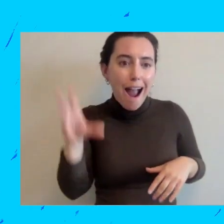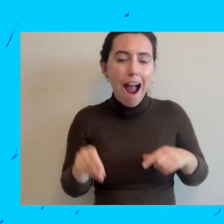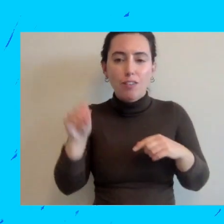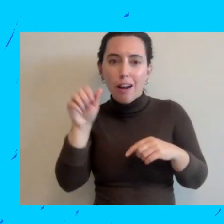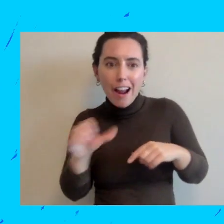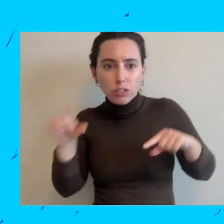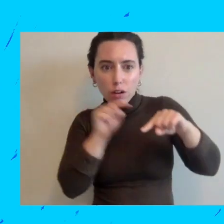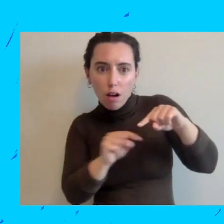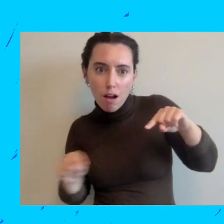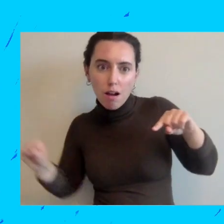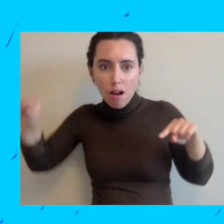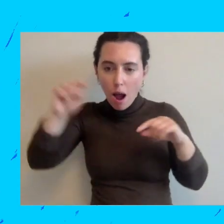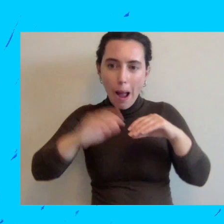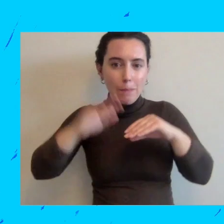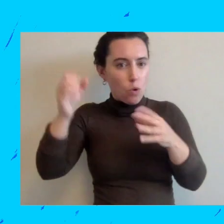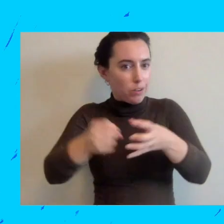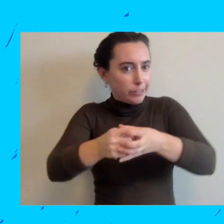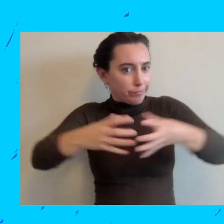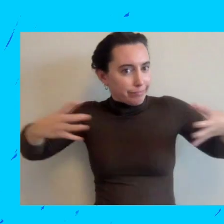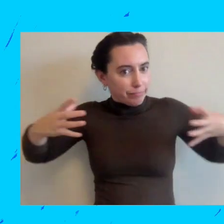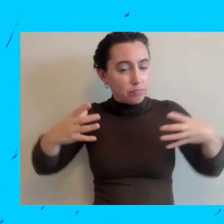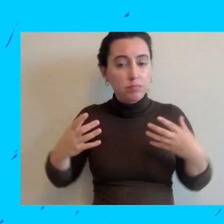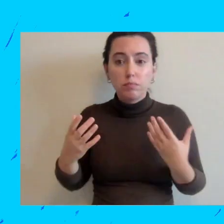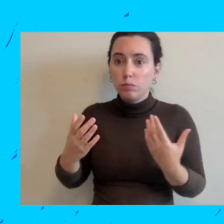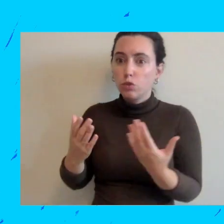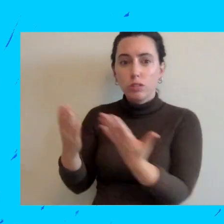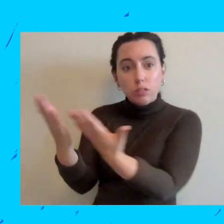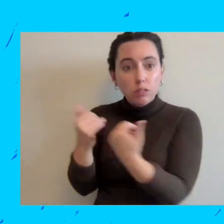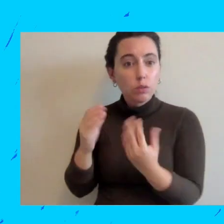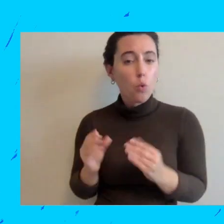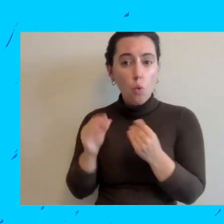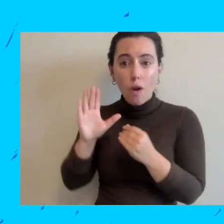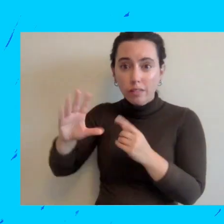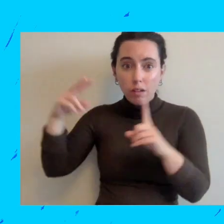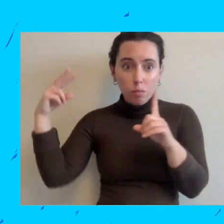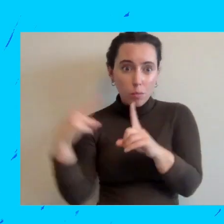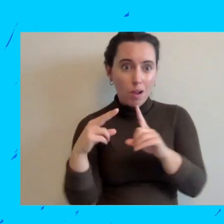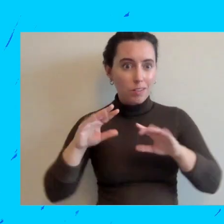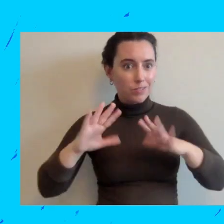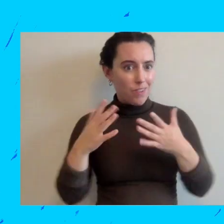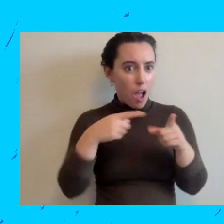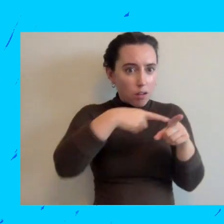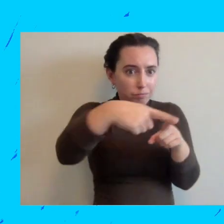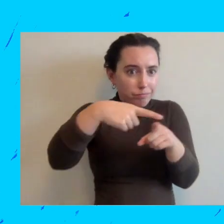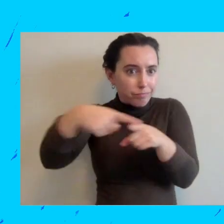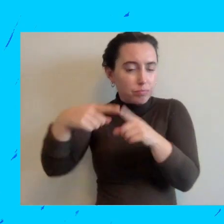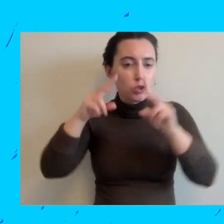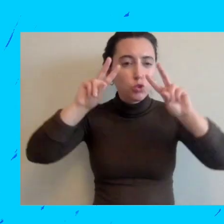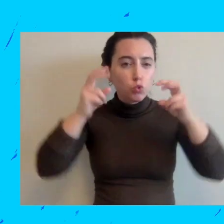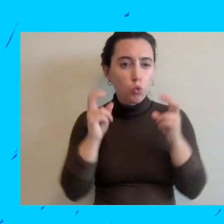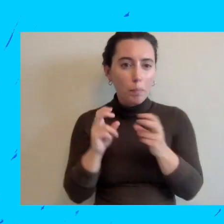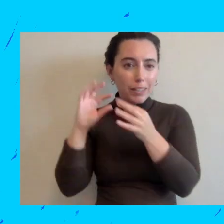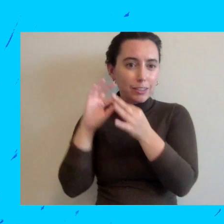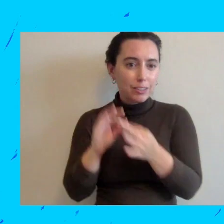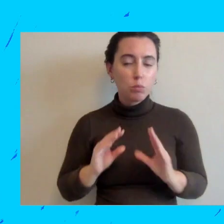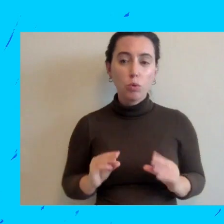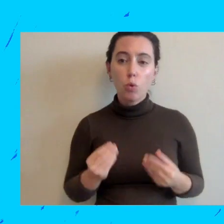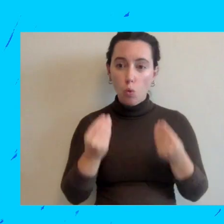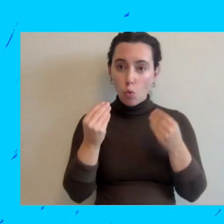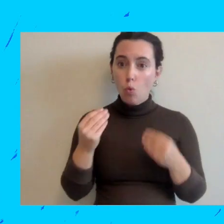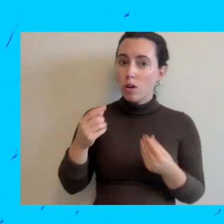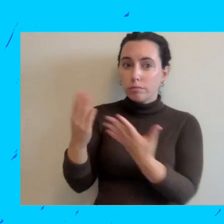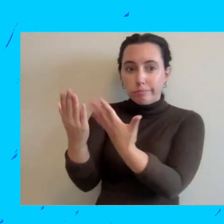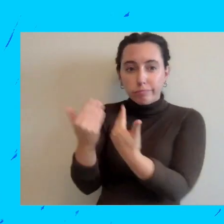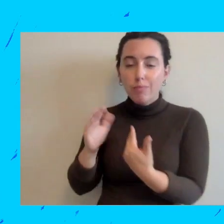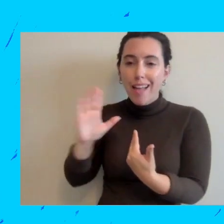themes or domains of a BMJ collection. All in all, young researchers had the opportunity to share their expertise about issues